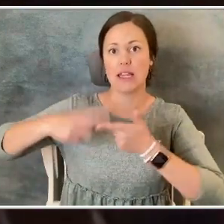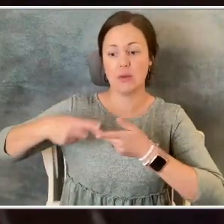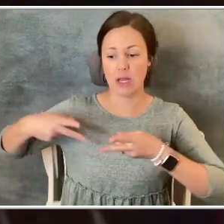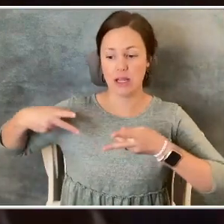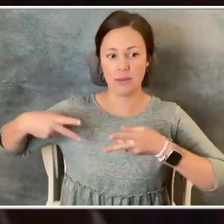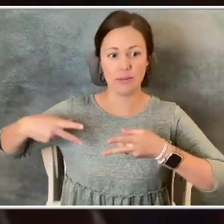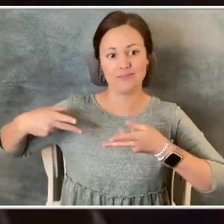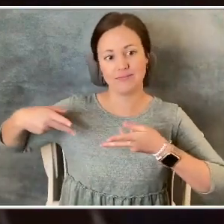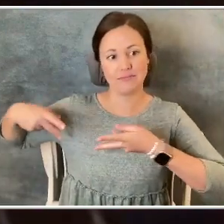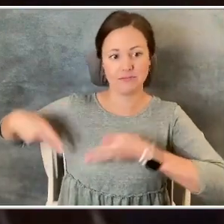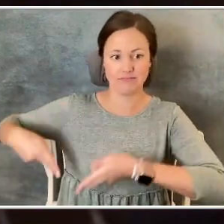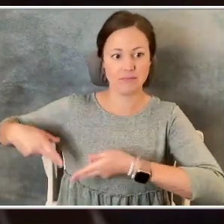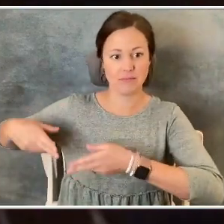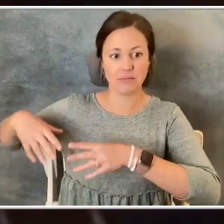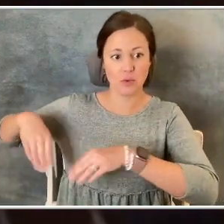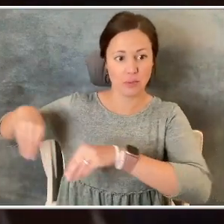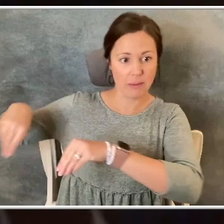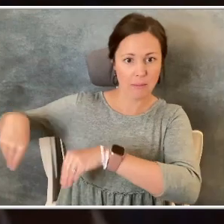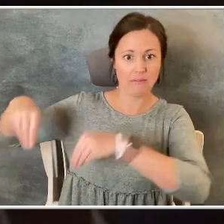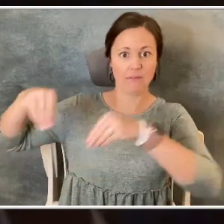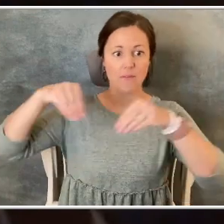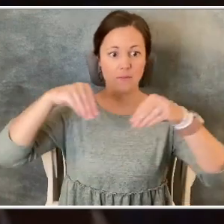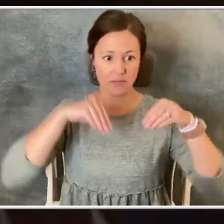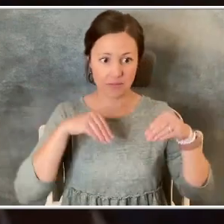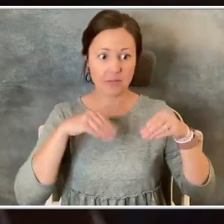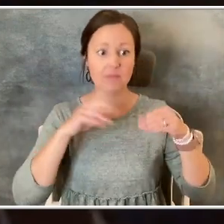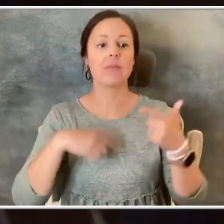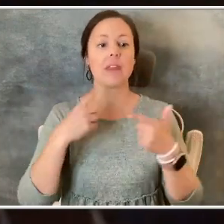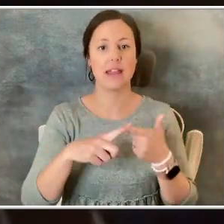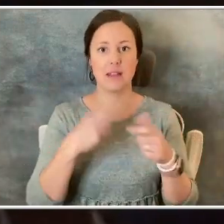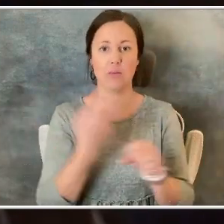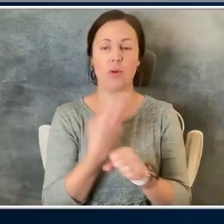blood vessels to her chest blood vessels under a microscope.